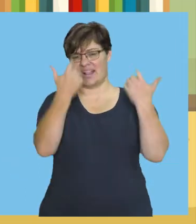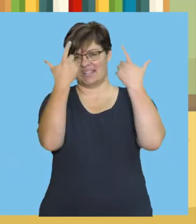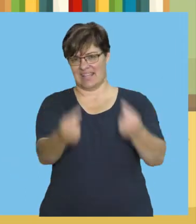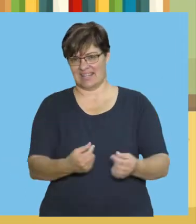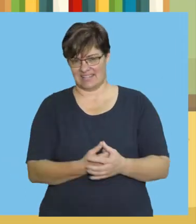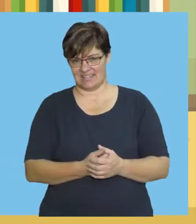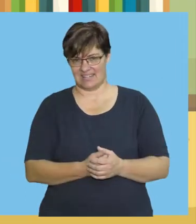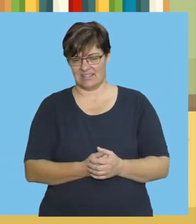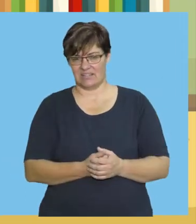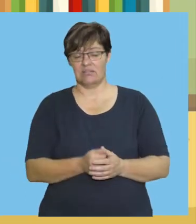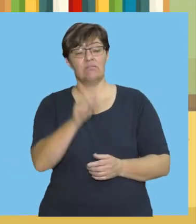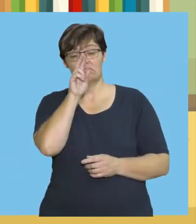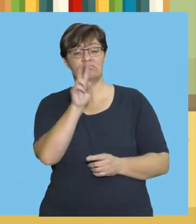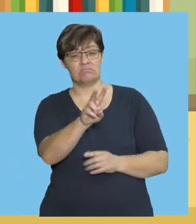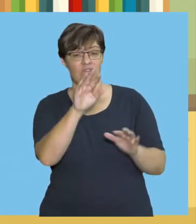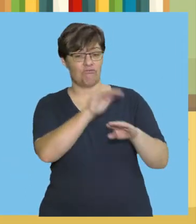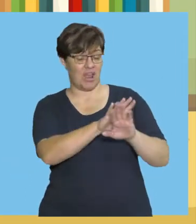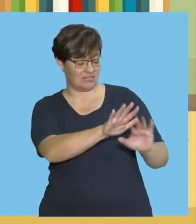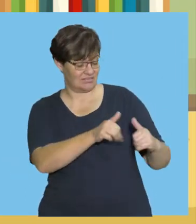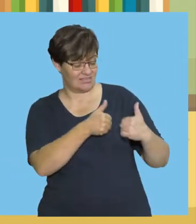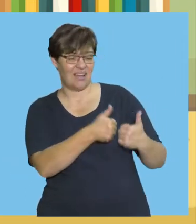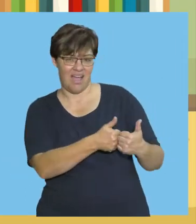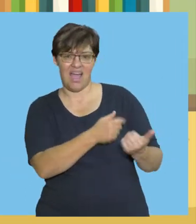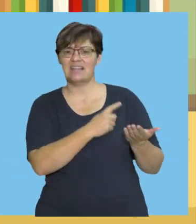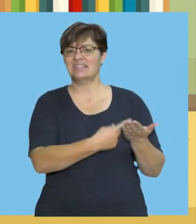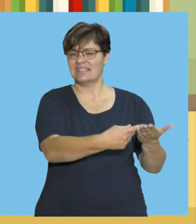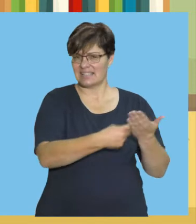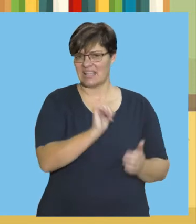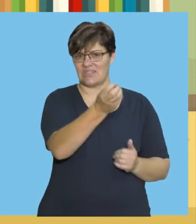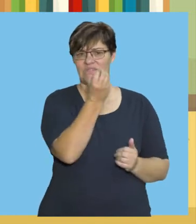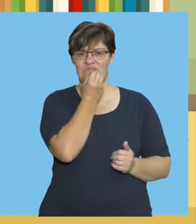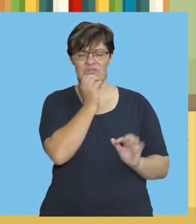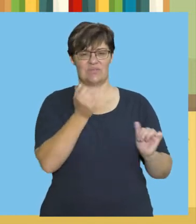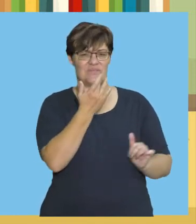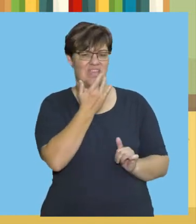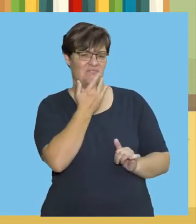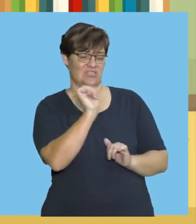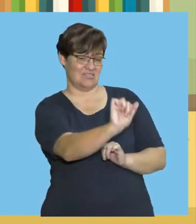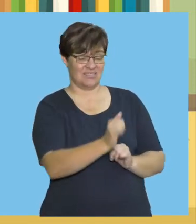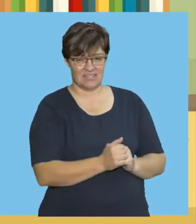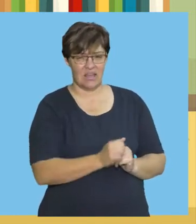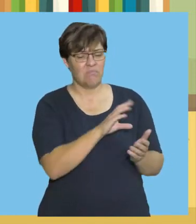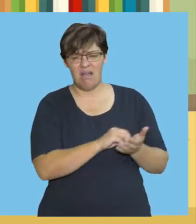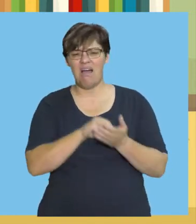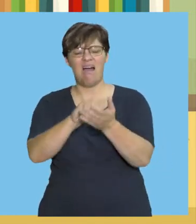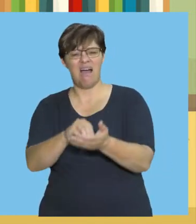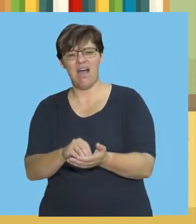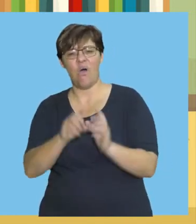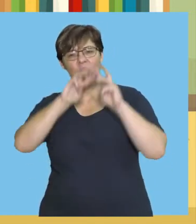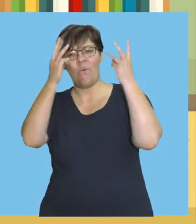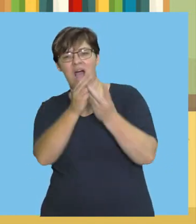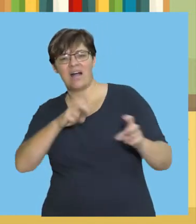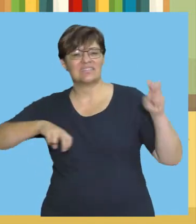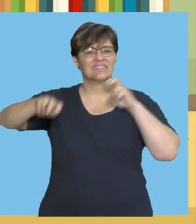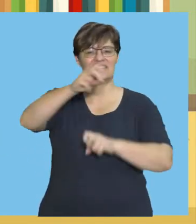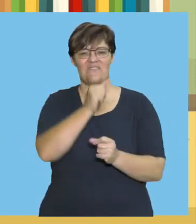Well done! Now you can sit with your friends and talk about your favorite foods and what you would take to a Dinner